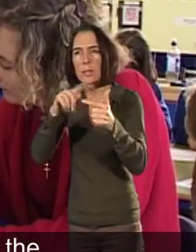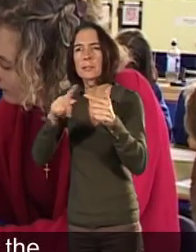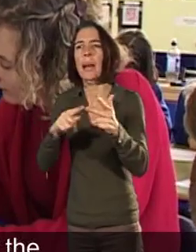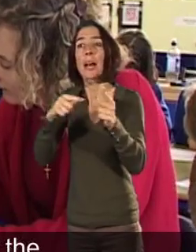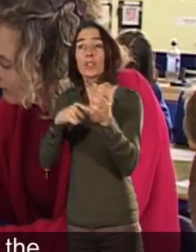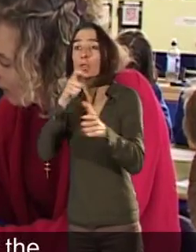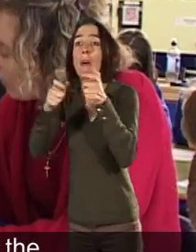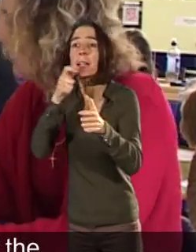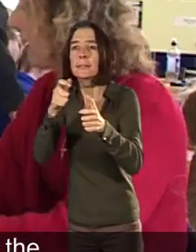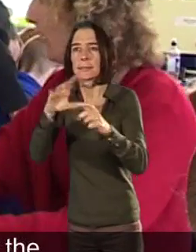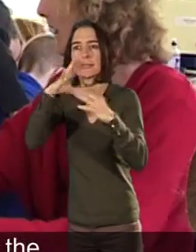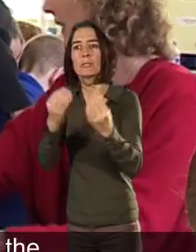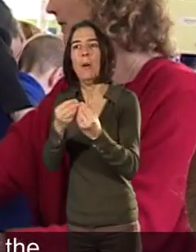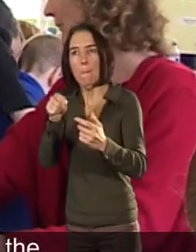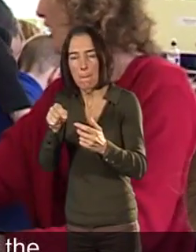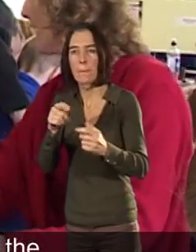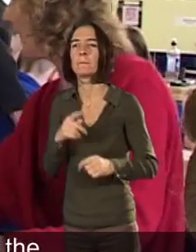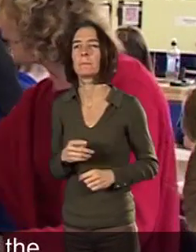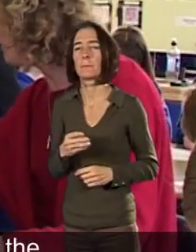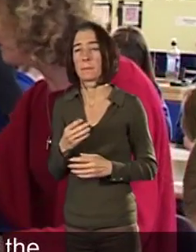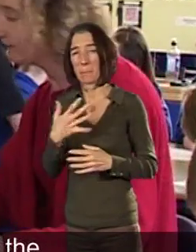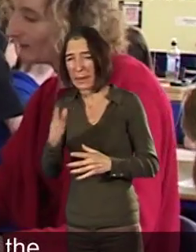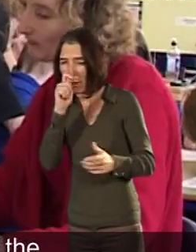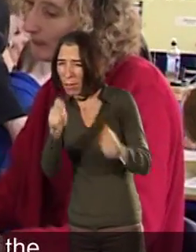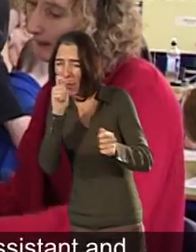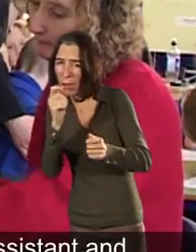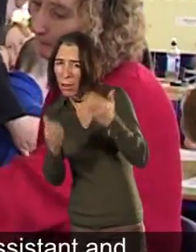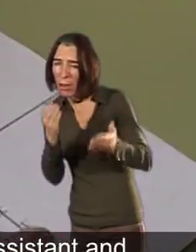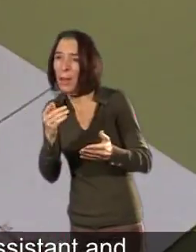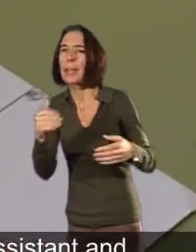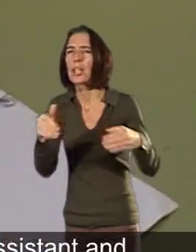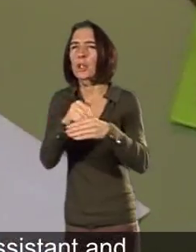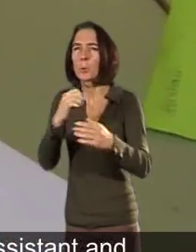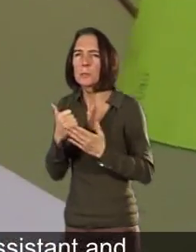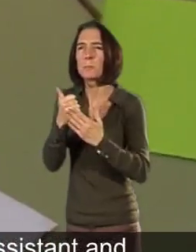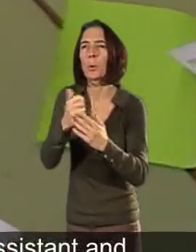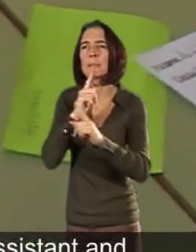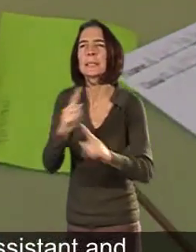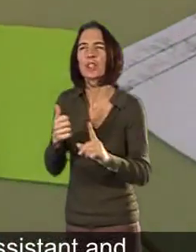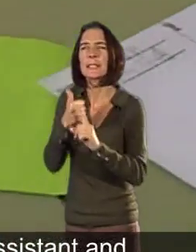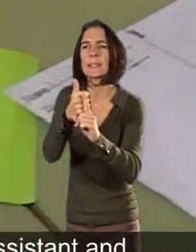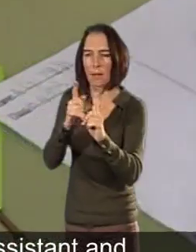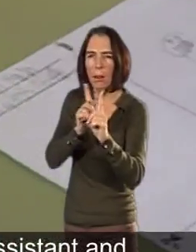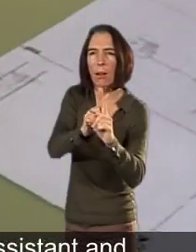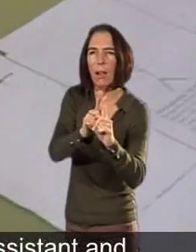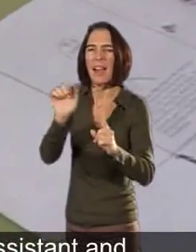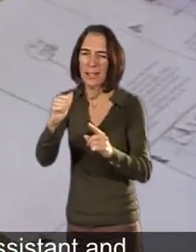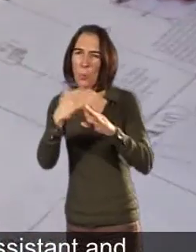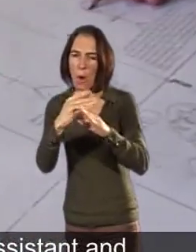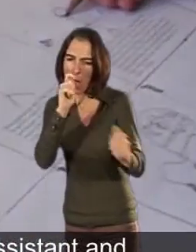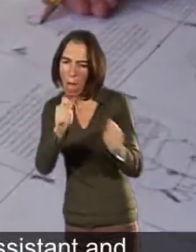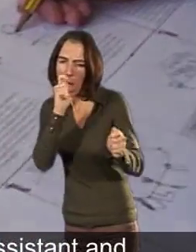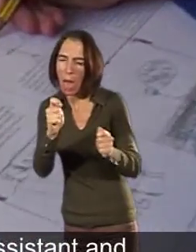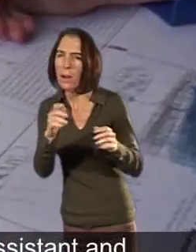syndrome. Some of the reasonable adjustments made for Alistair include the support of a teaching assistant and differentiated work